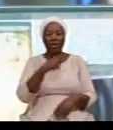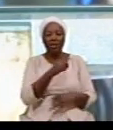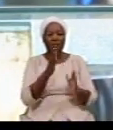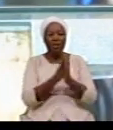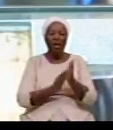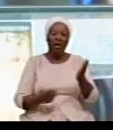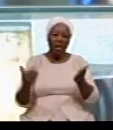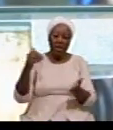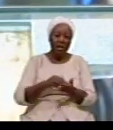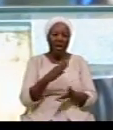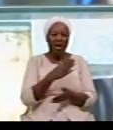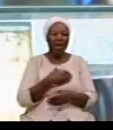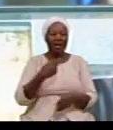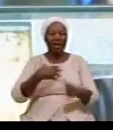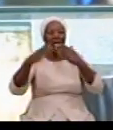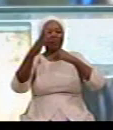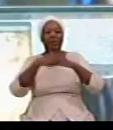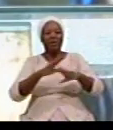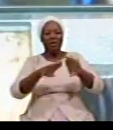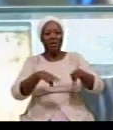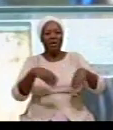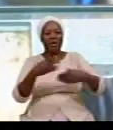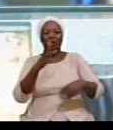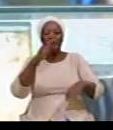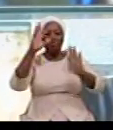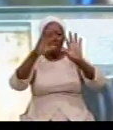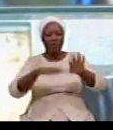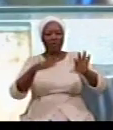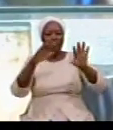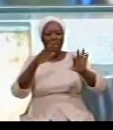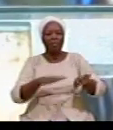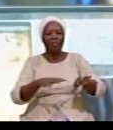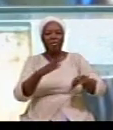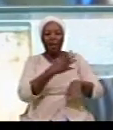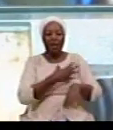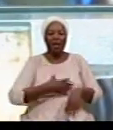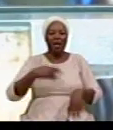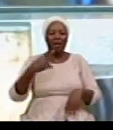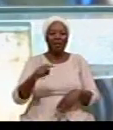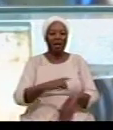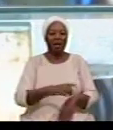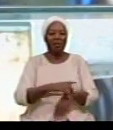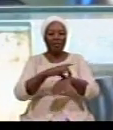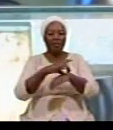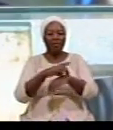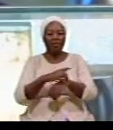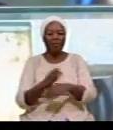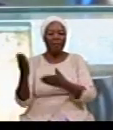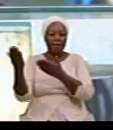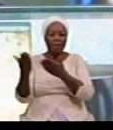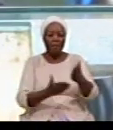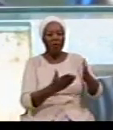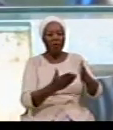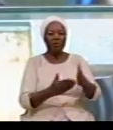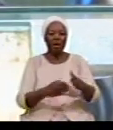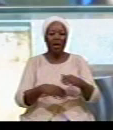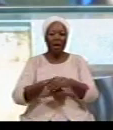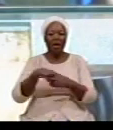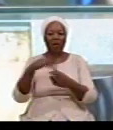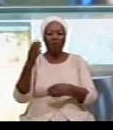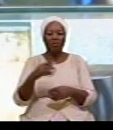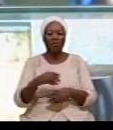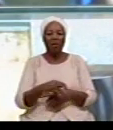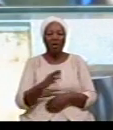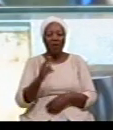And the heaven gave rain. And the earth brought forth a